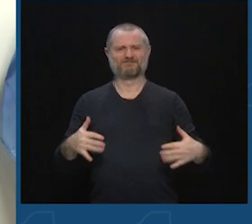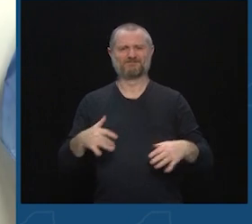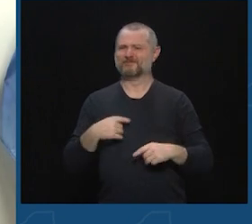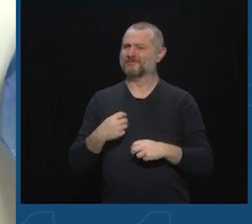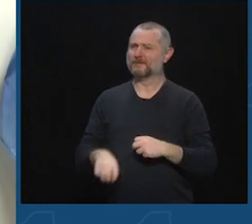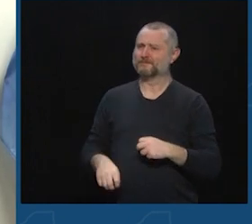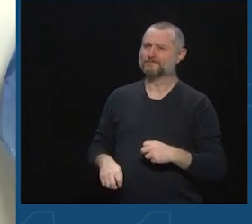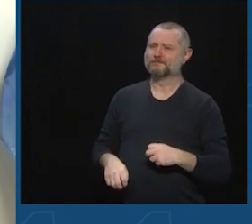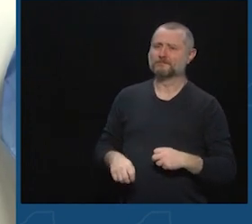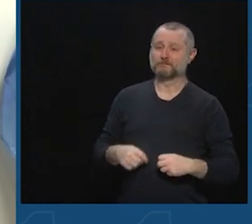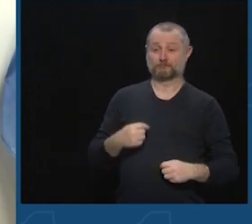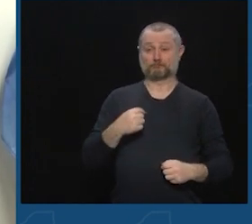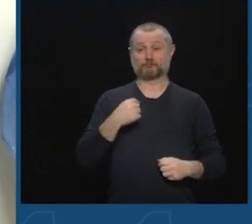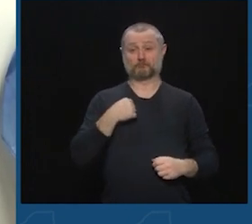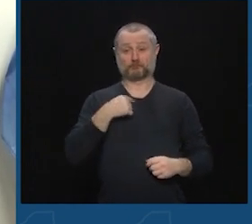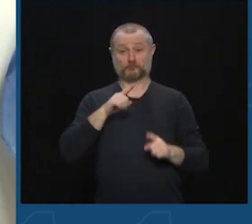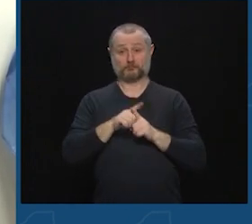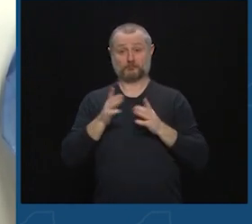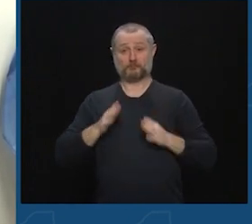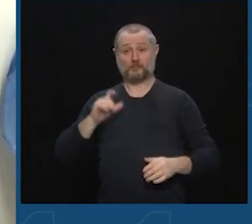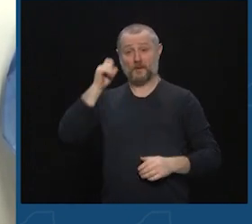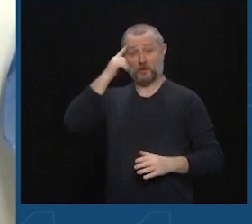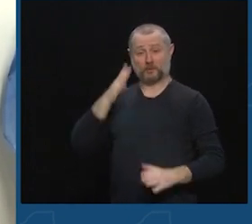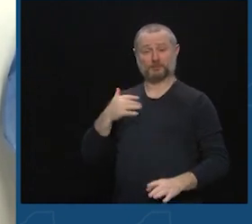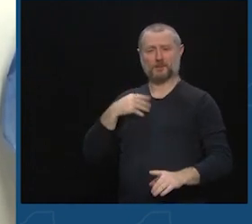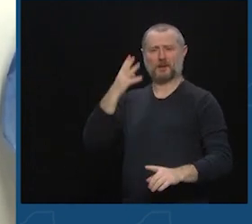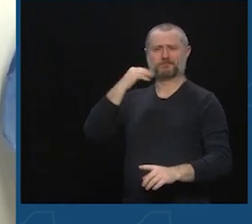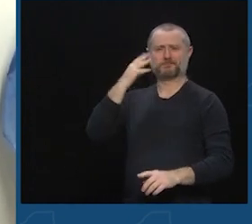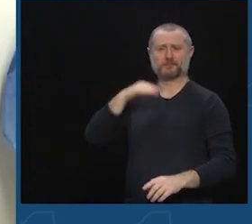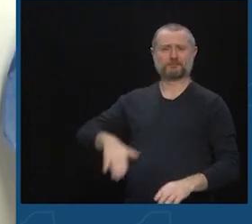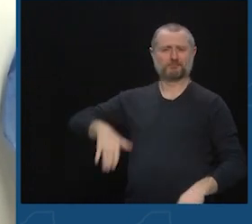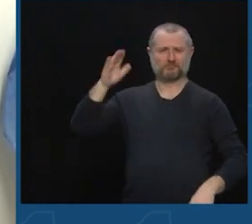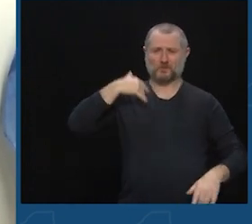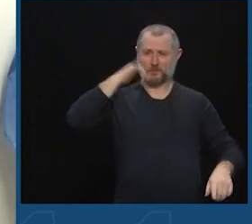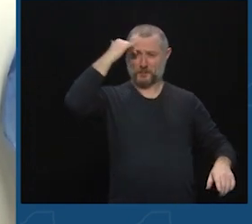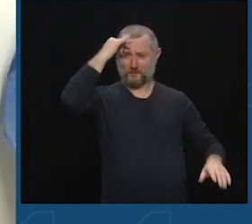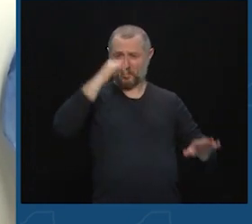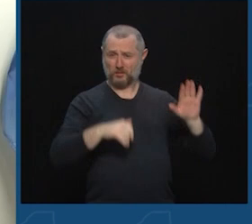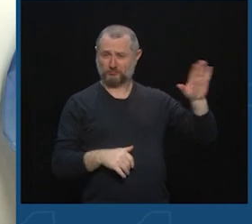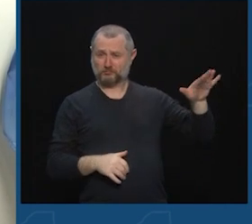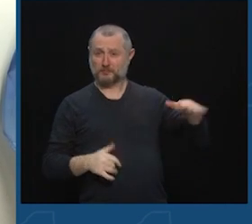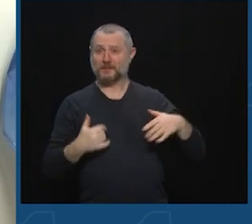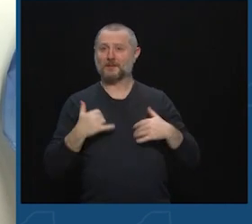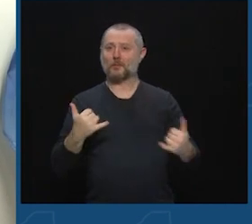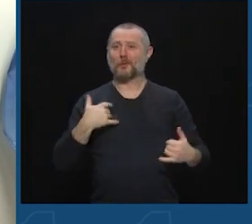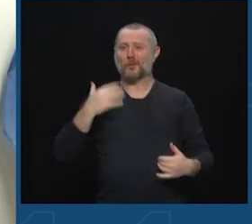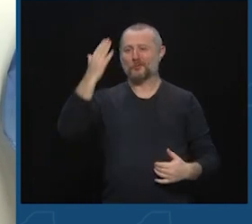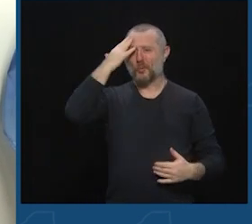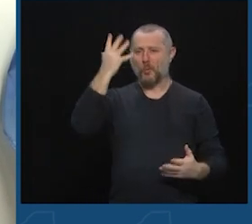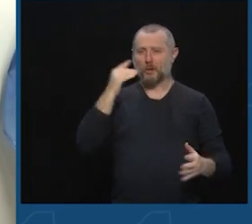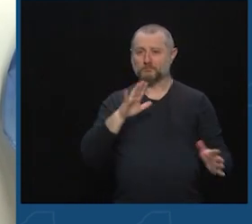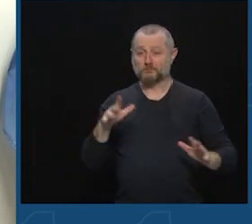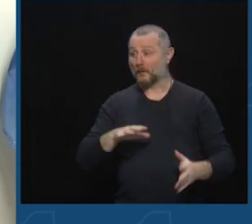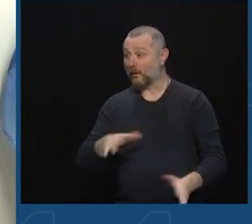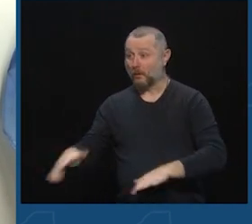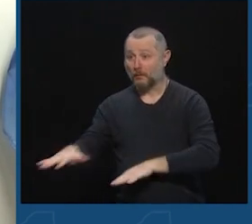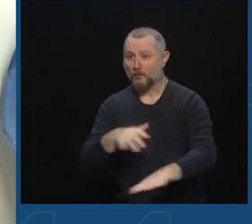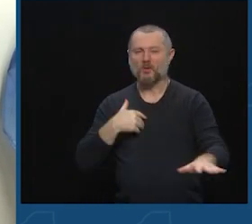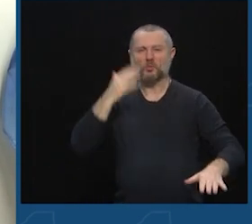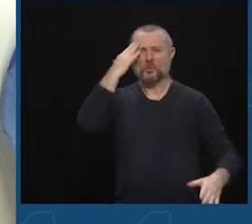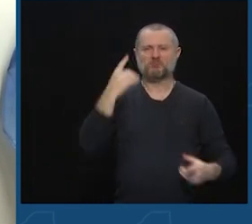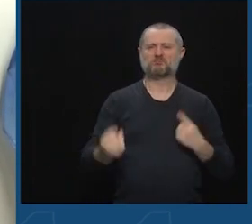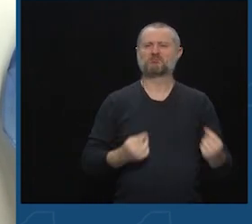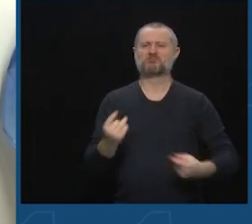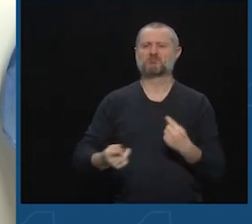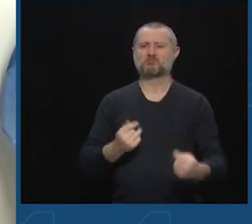governor who spent a lot of time in Buffalo comes into play, because I know what I'm doing. I personally have endured